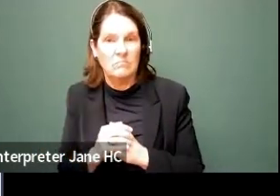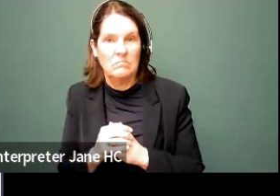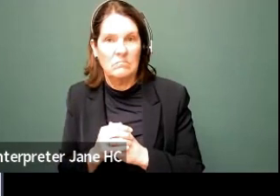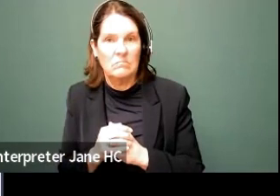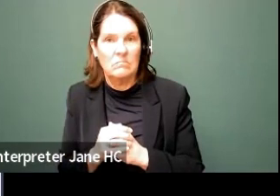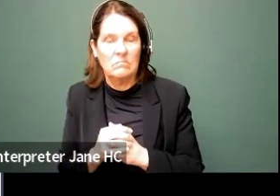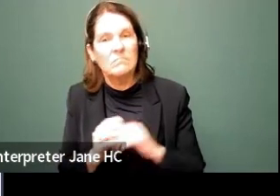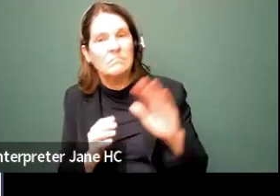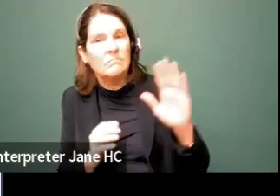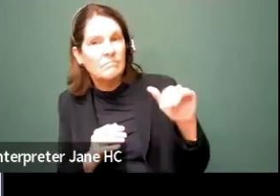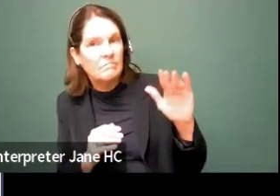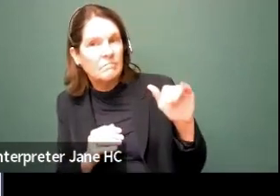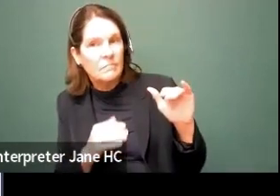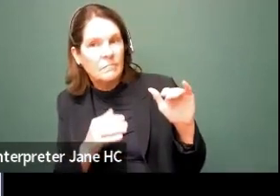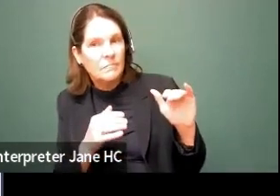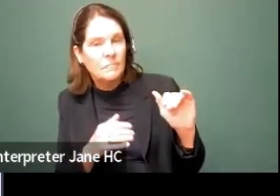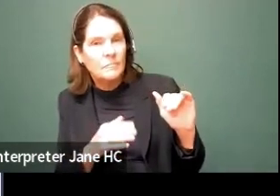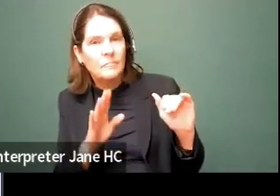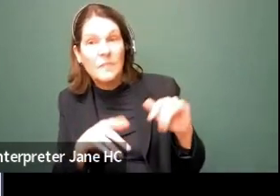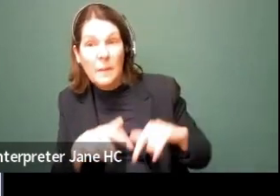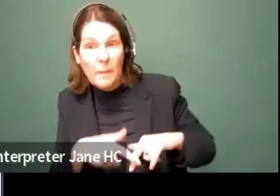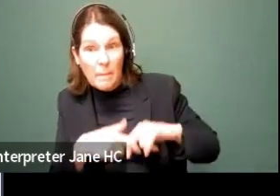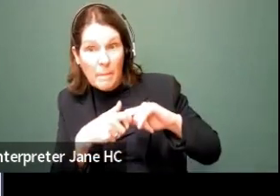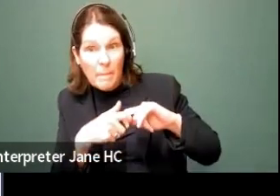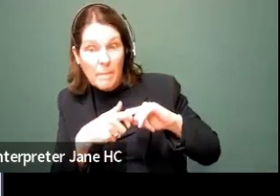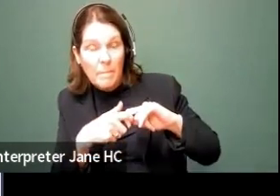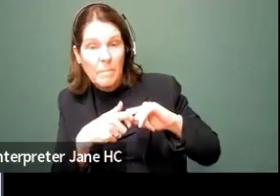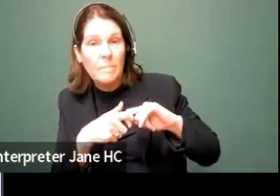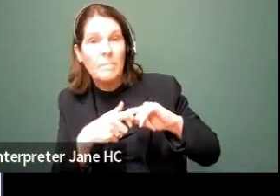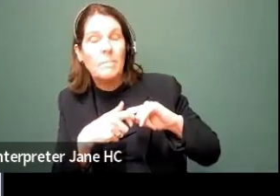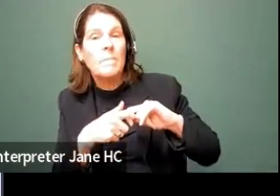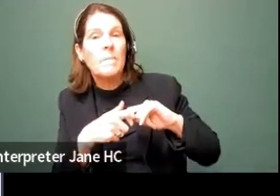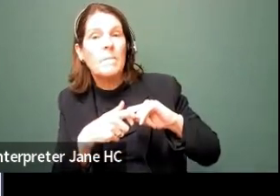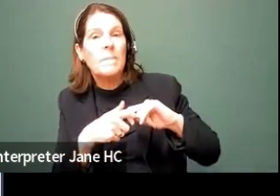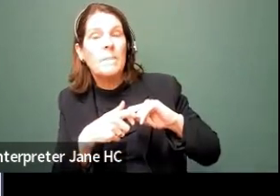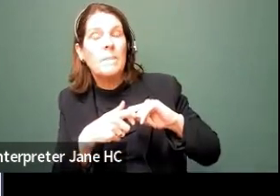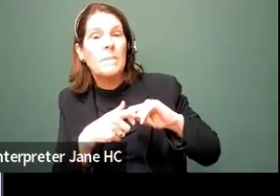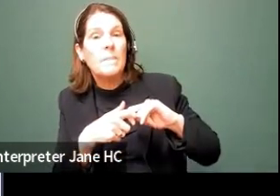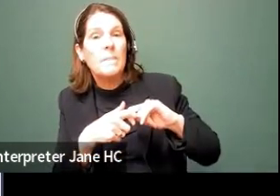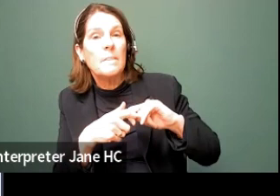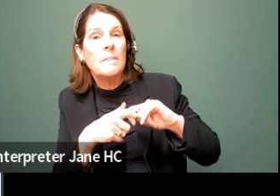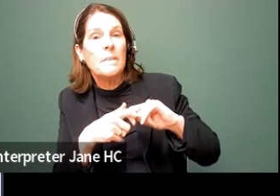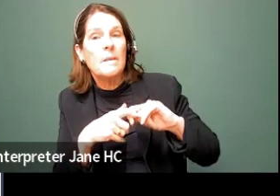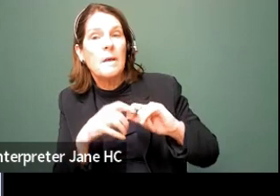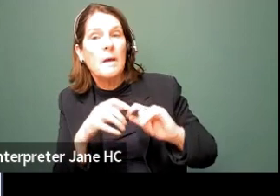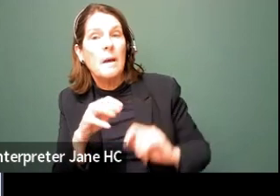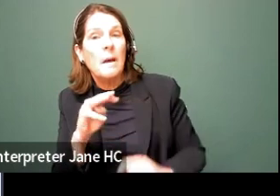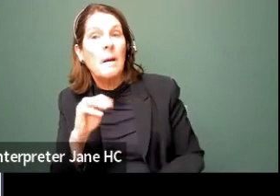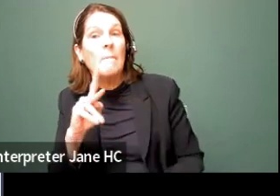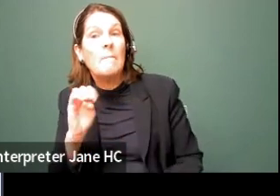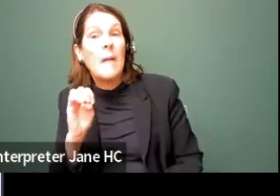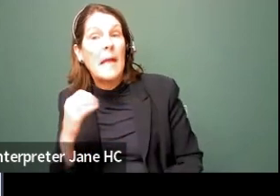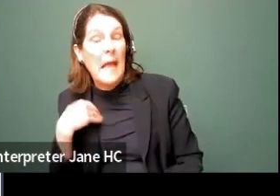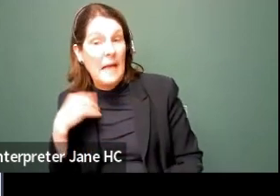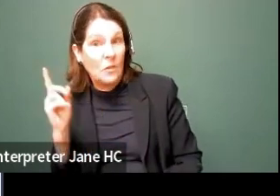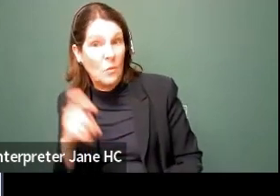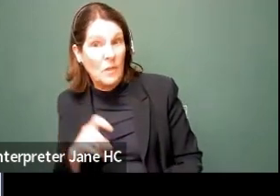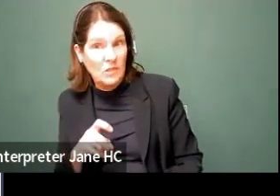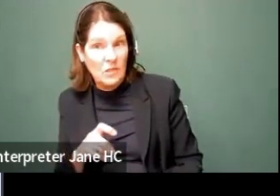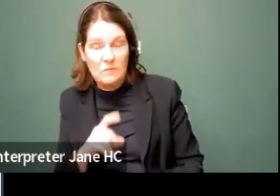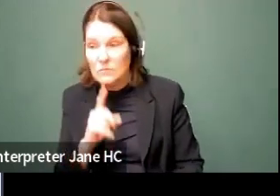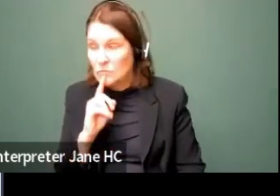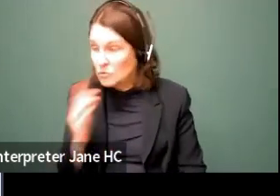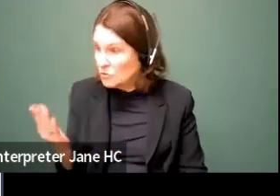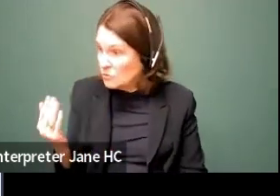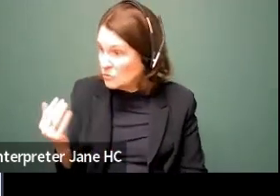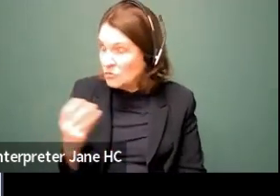So And Ryan, that, can I pause for a second to Sure. have Mike pose a question? sure.